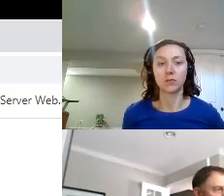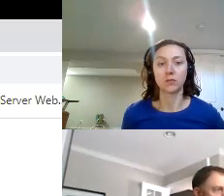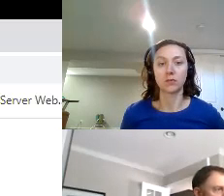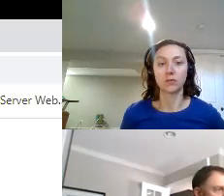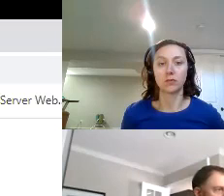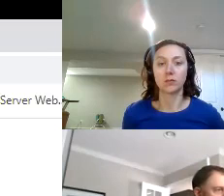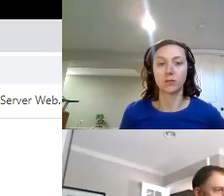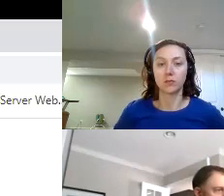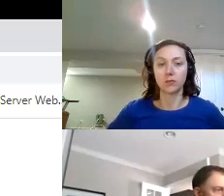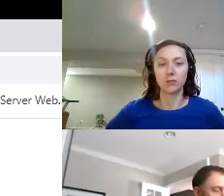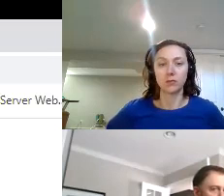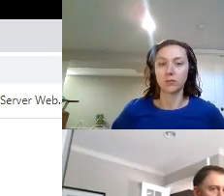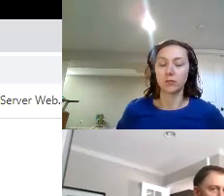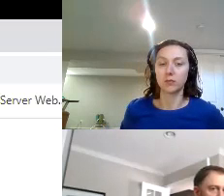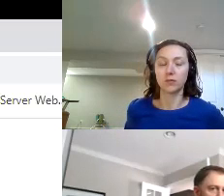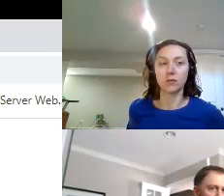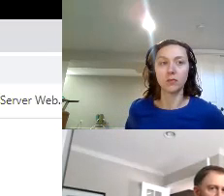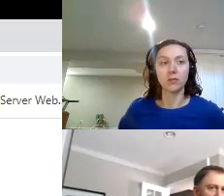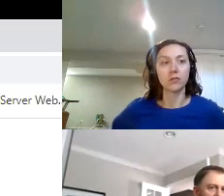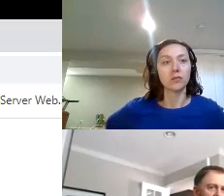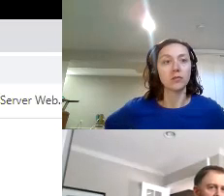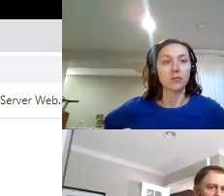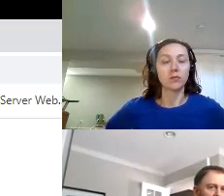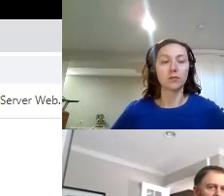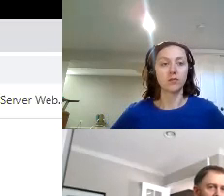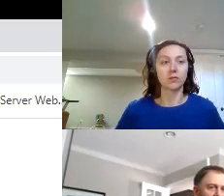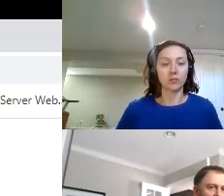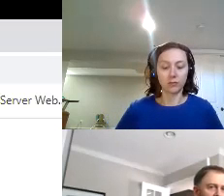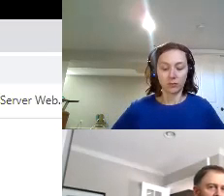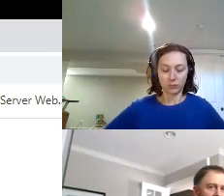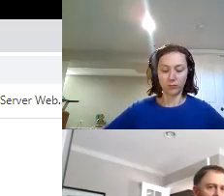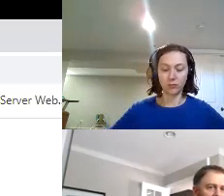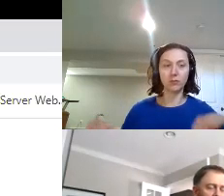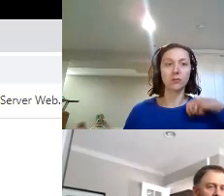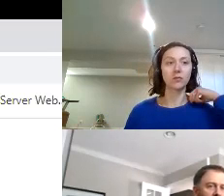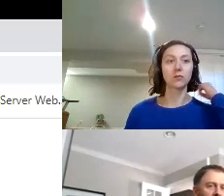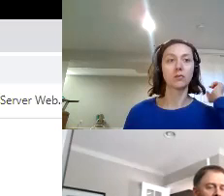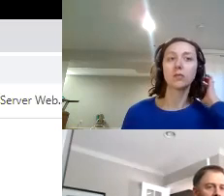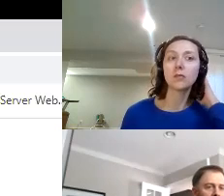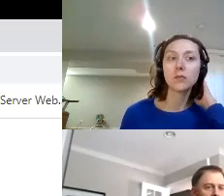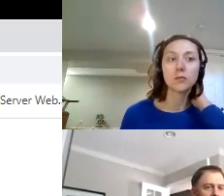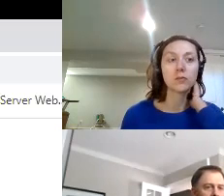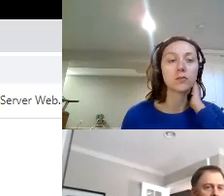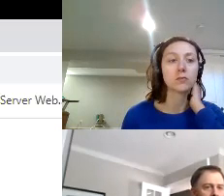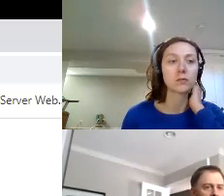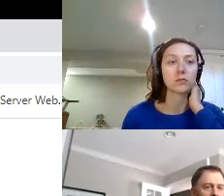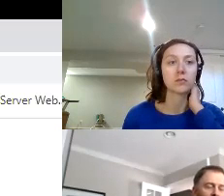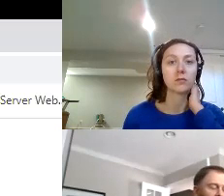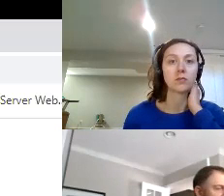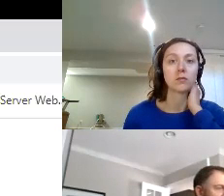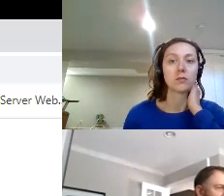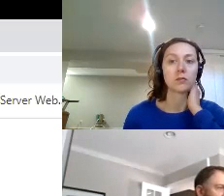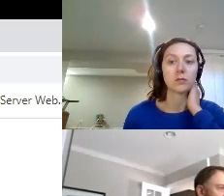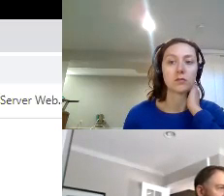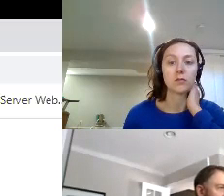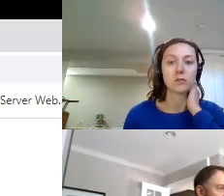to healthcare was in Colorado. This was specifically for substance use disorder treatment. And it really